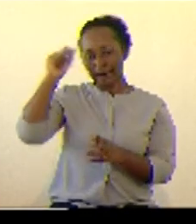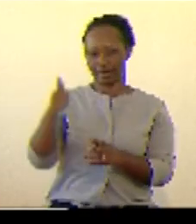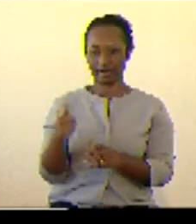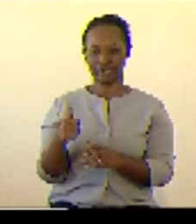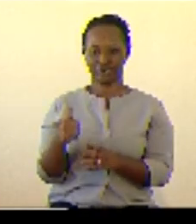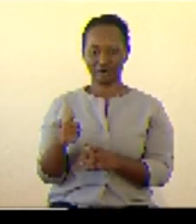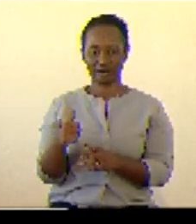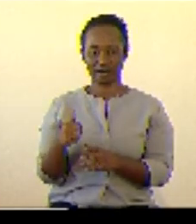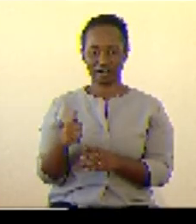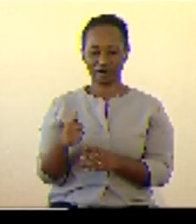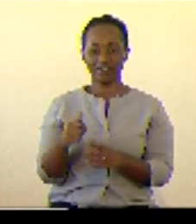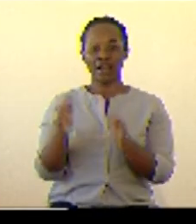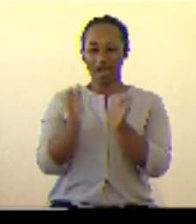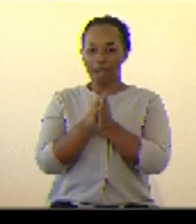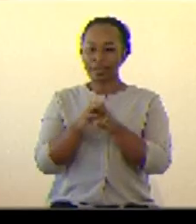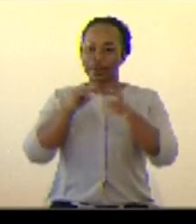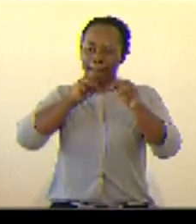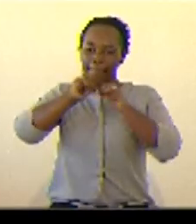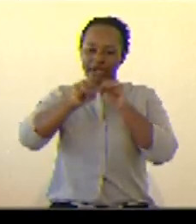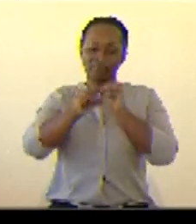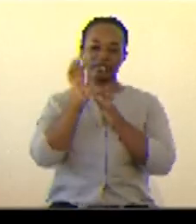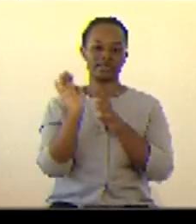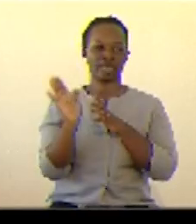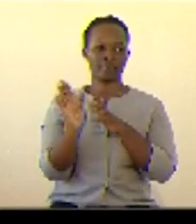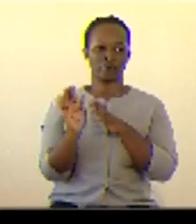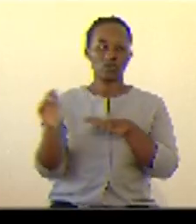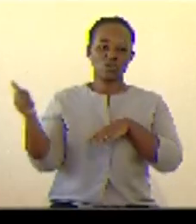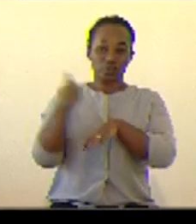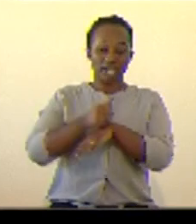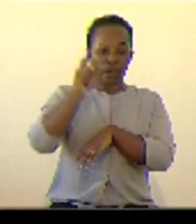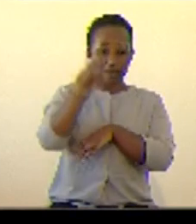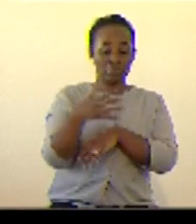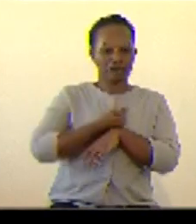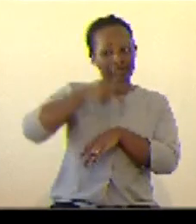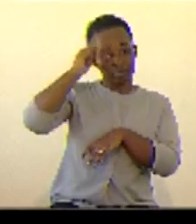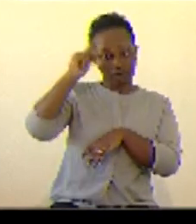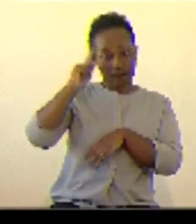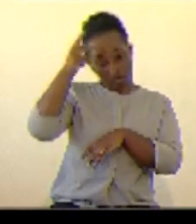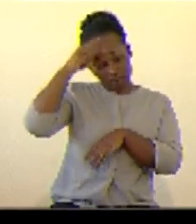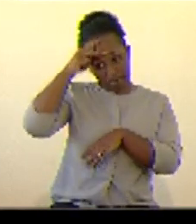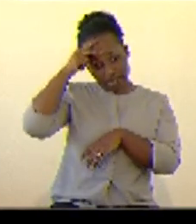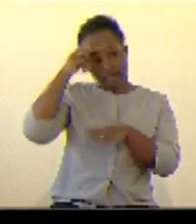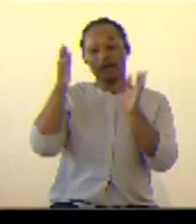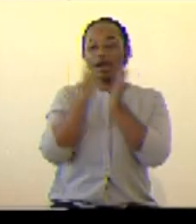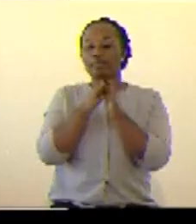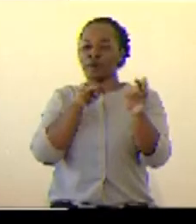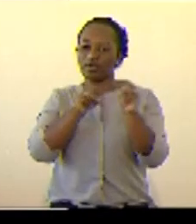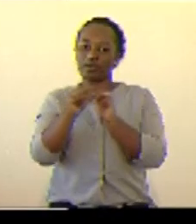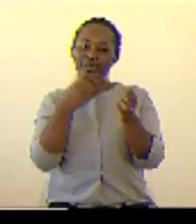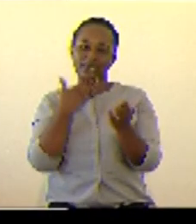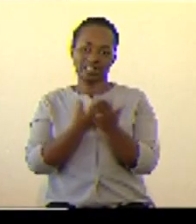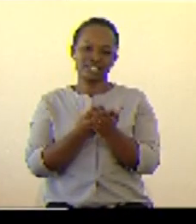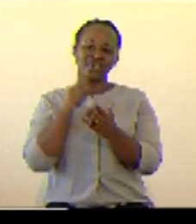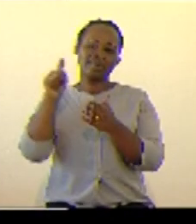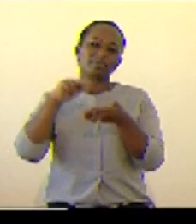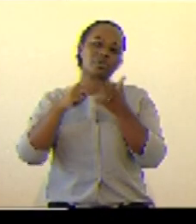again, how is their management? Employing skilled manpower and managing it well. What does this